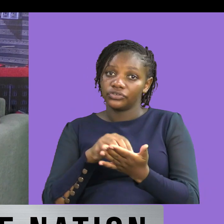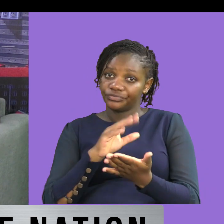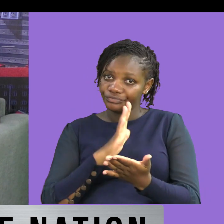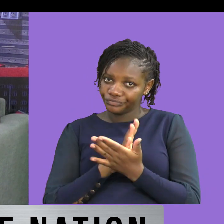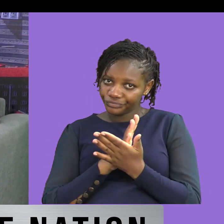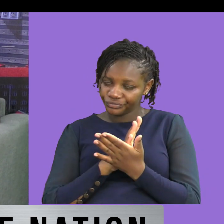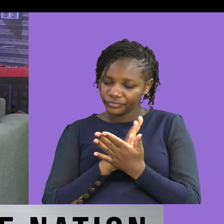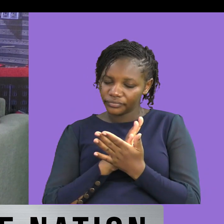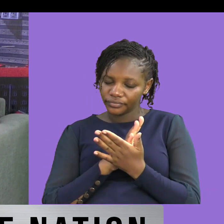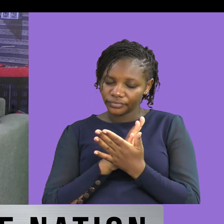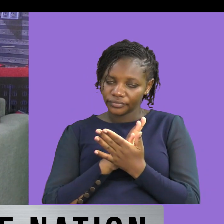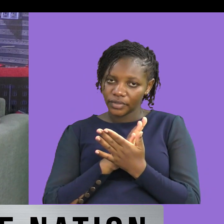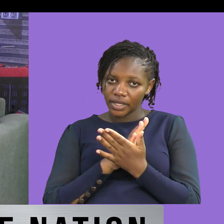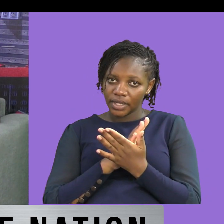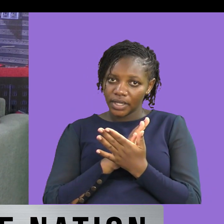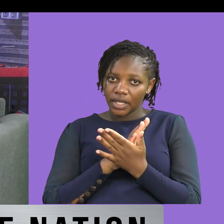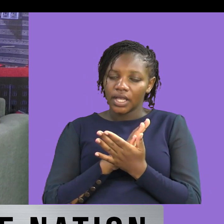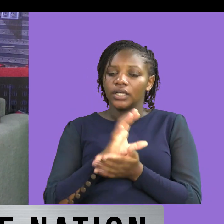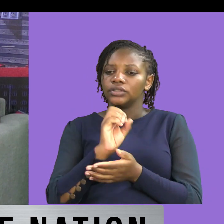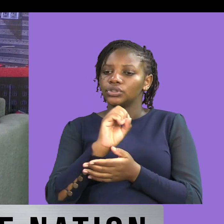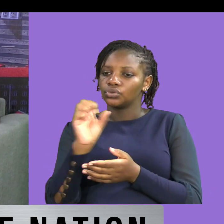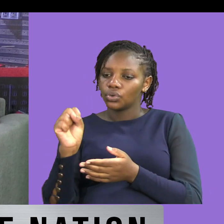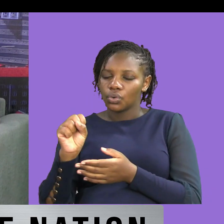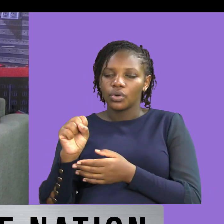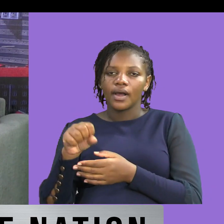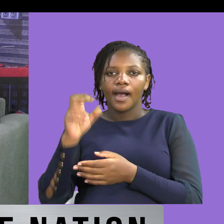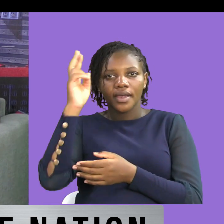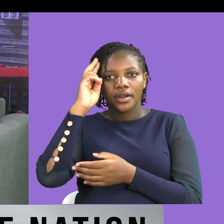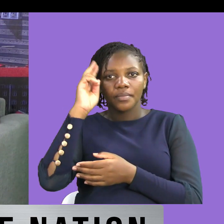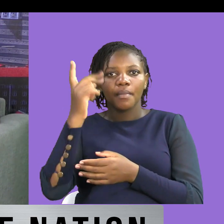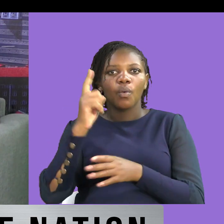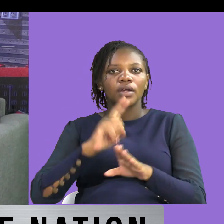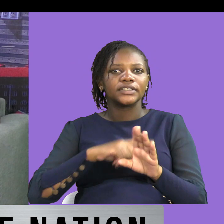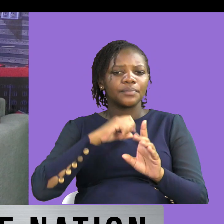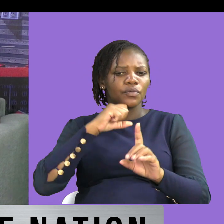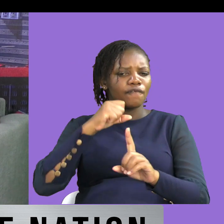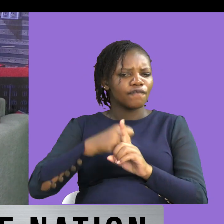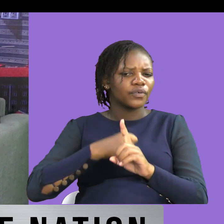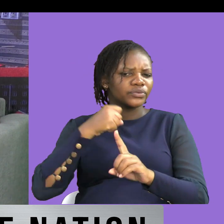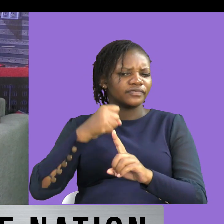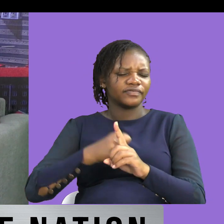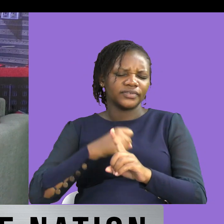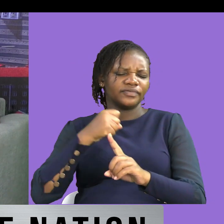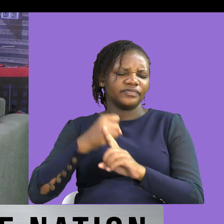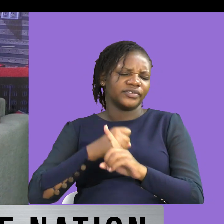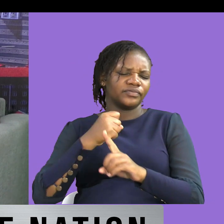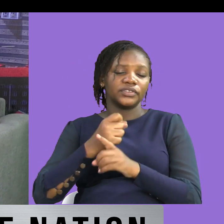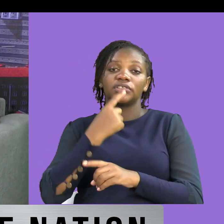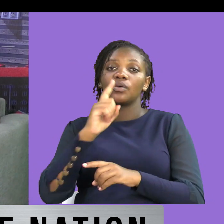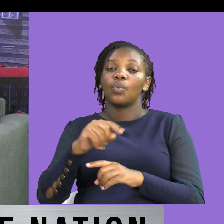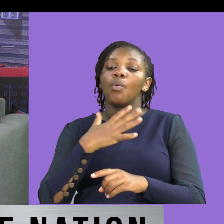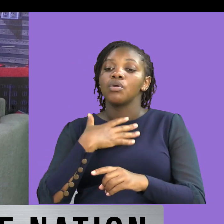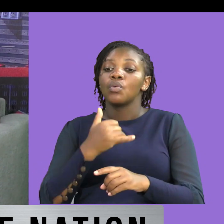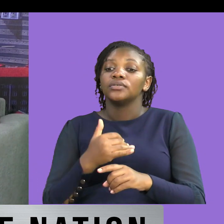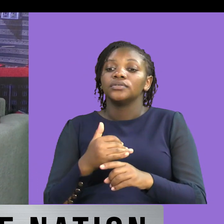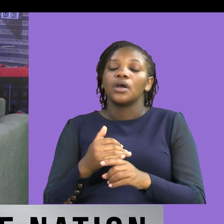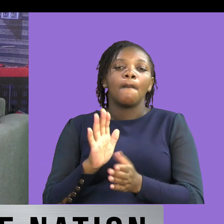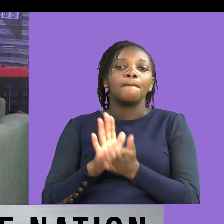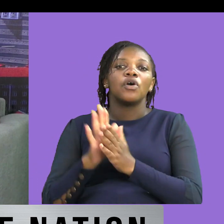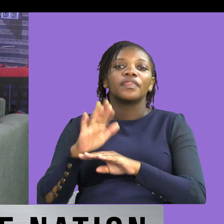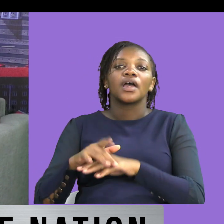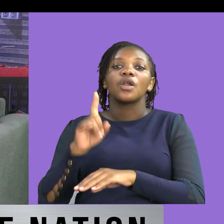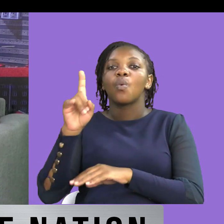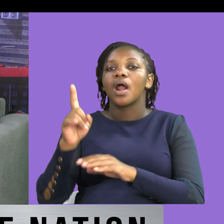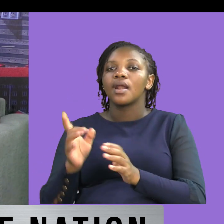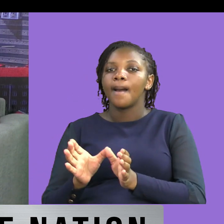So definitely there was a time when we fought for multipartyism. Yes. You remember 1990.